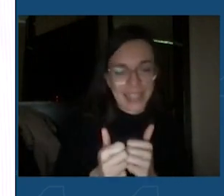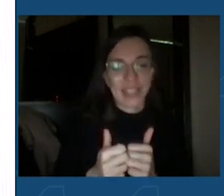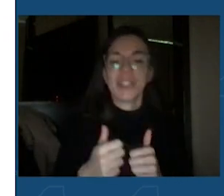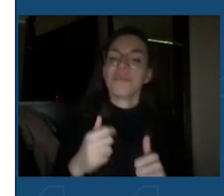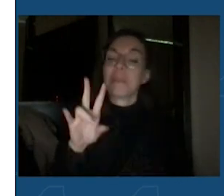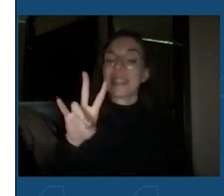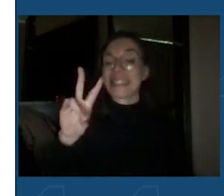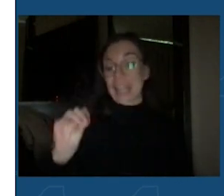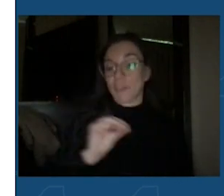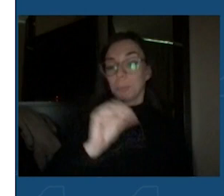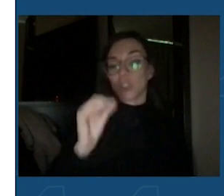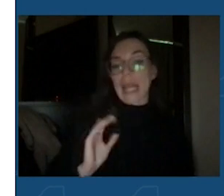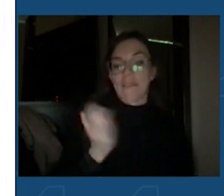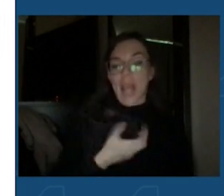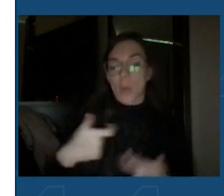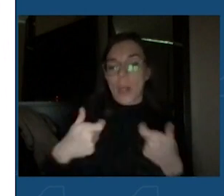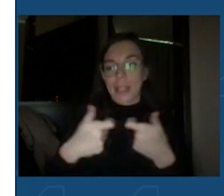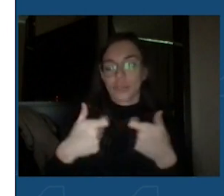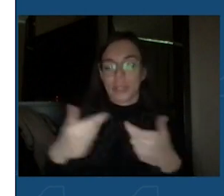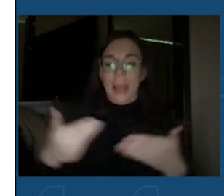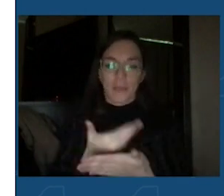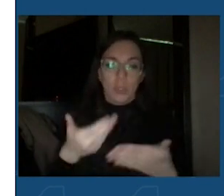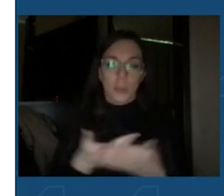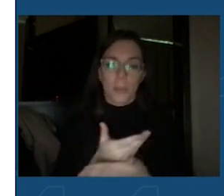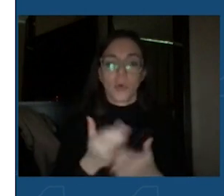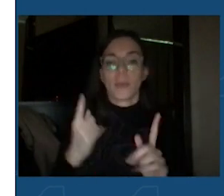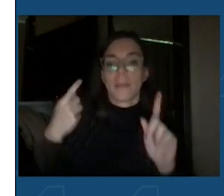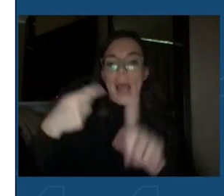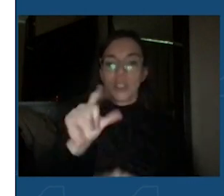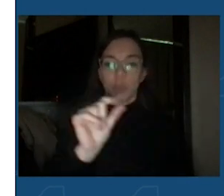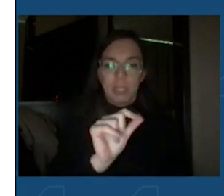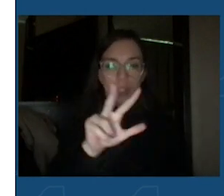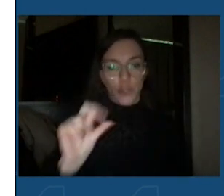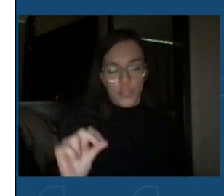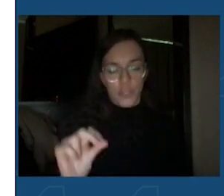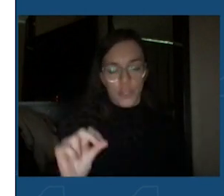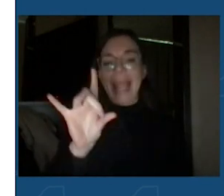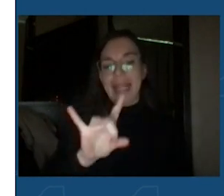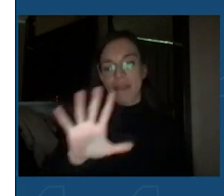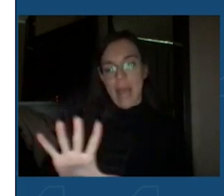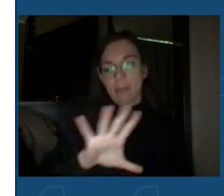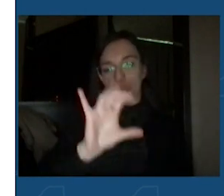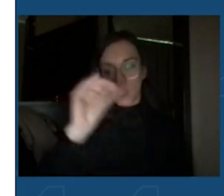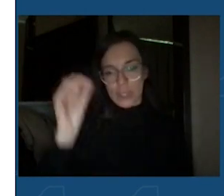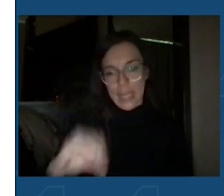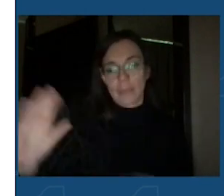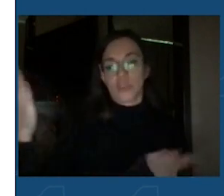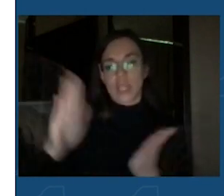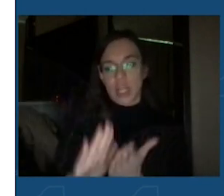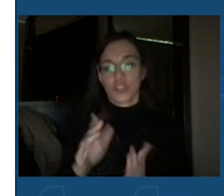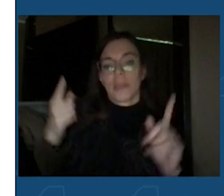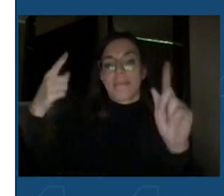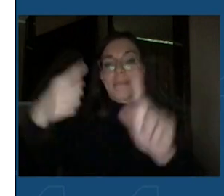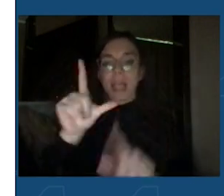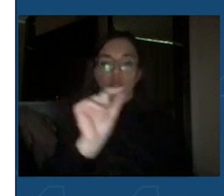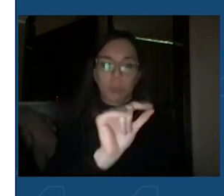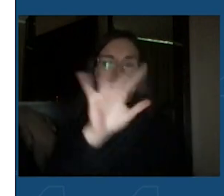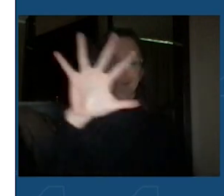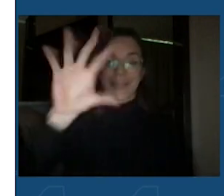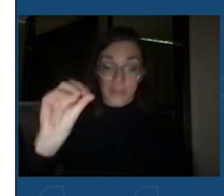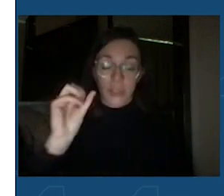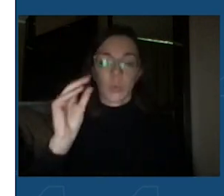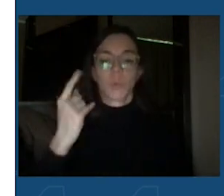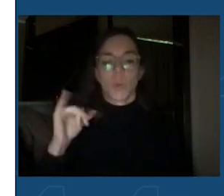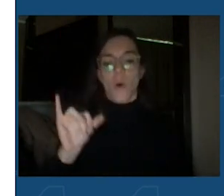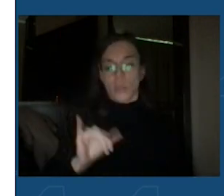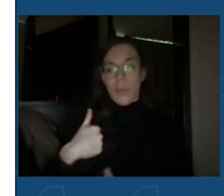70% of our electricity by renewables from 2030, 85% reductions of emissions by 2050. So also, we have a plan for